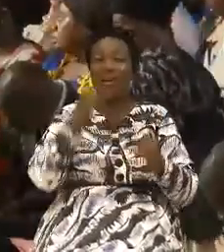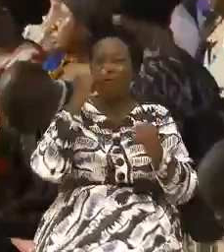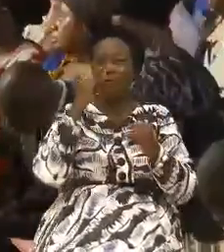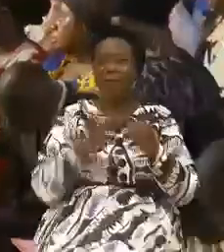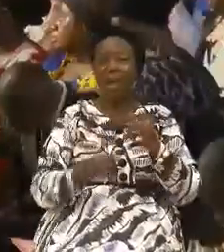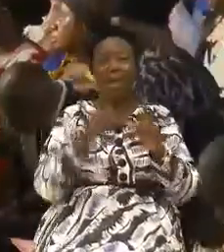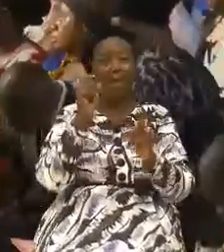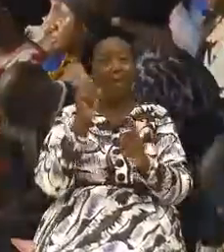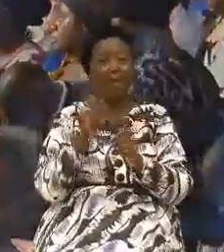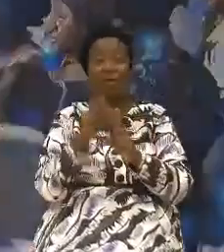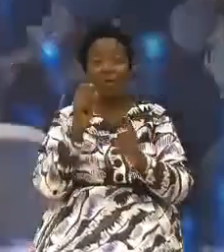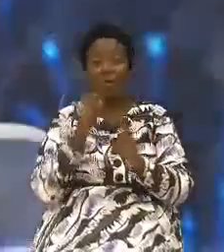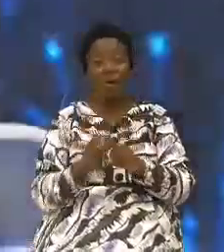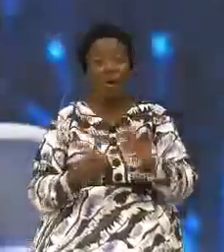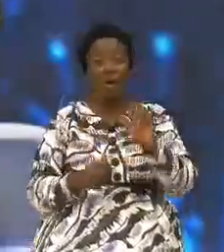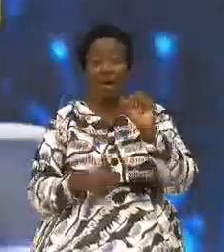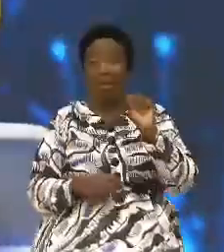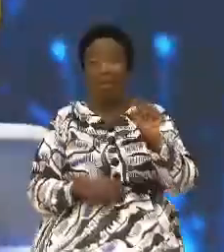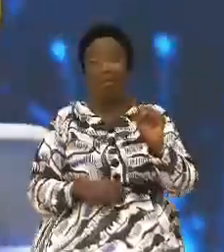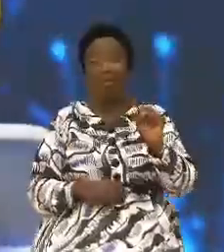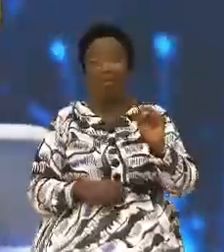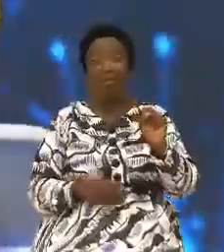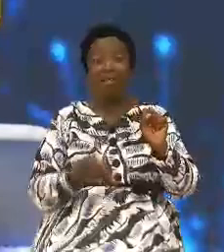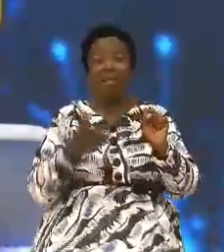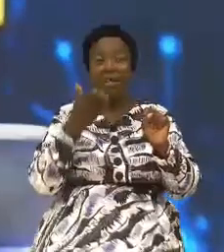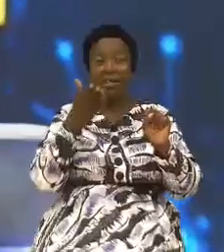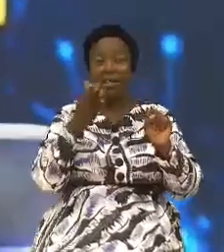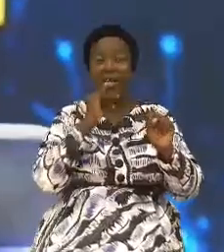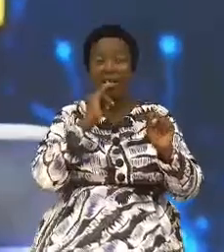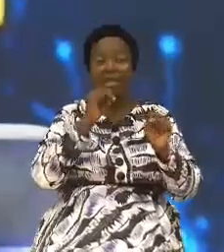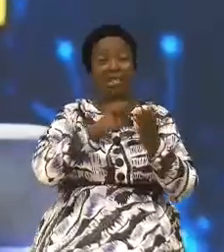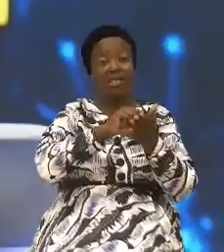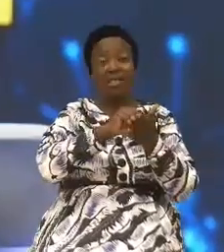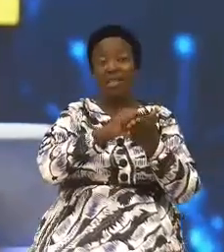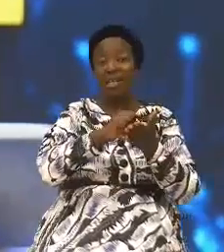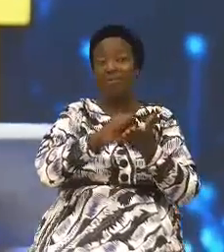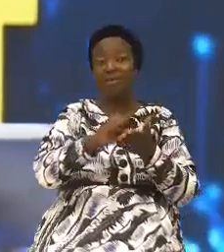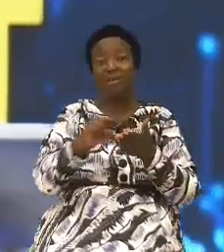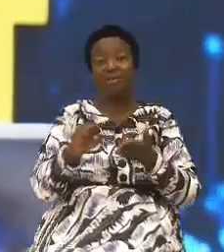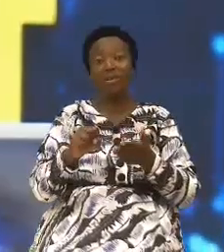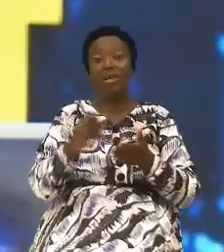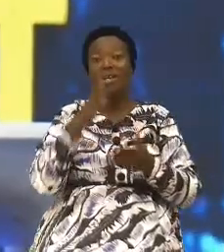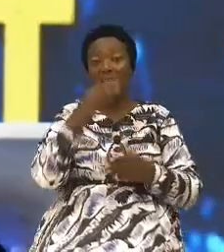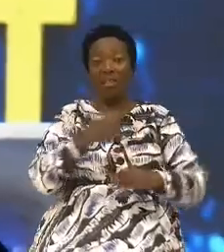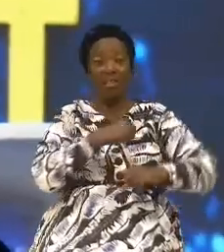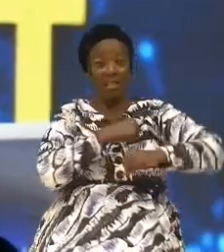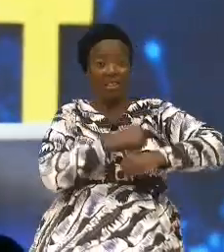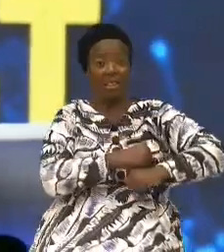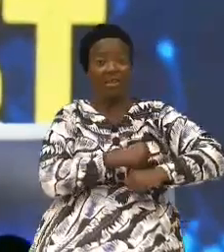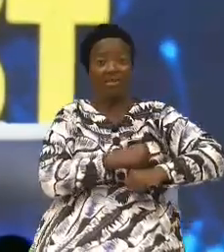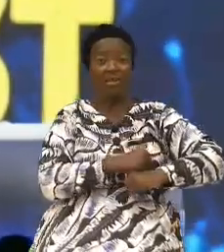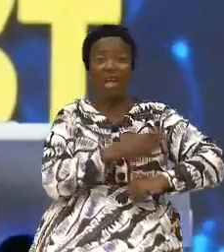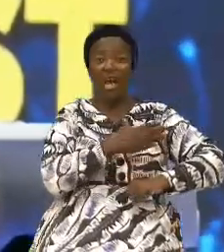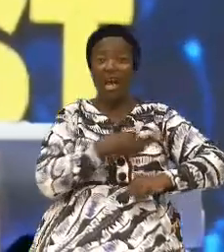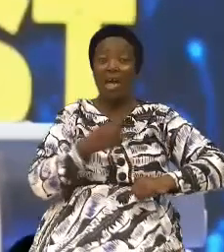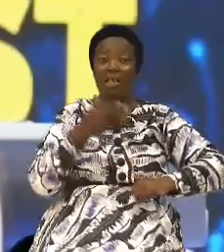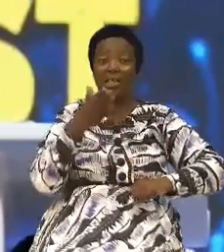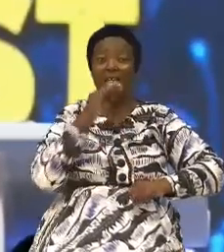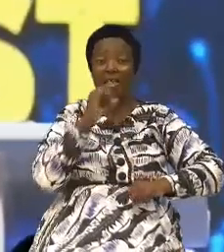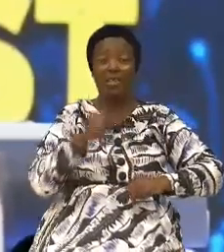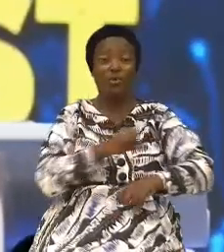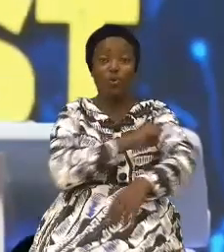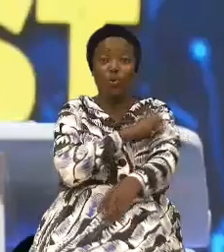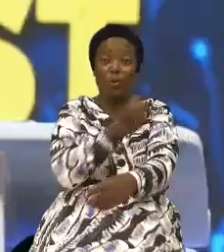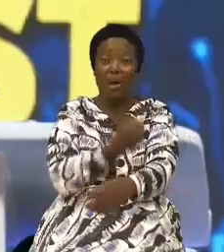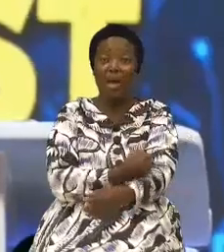word is, there is sanctification, there is security, and there is super